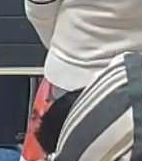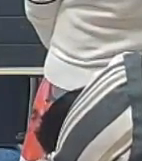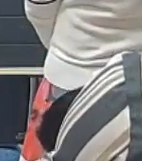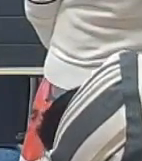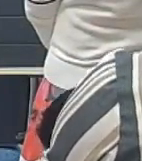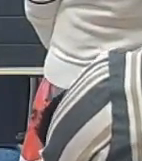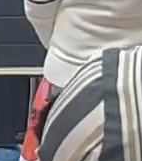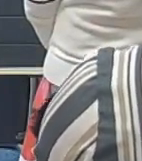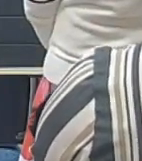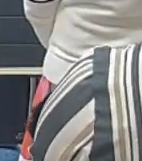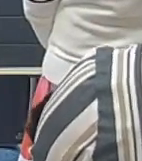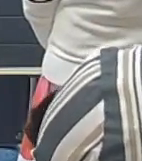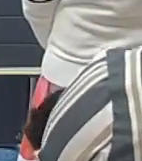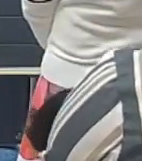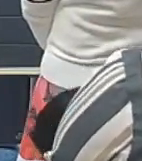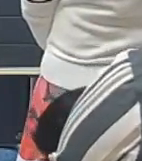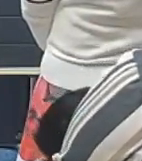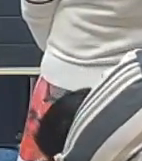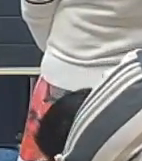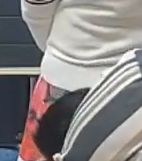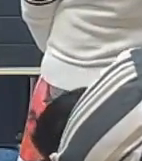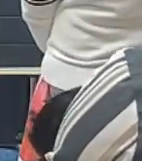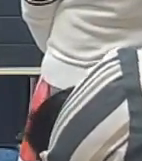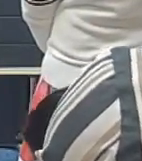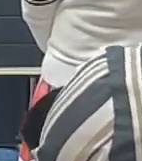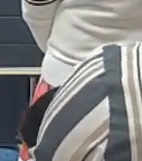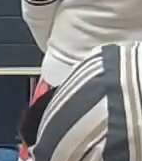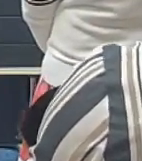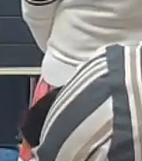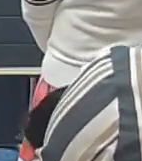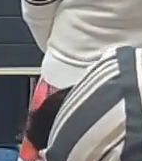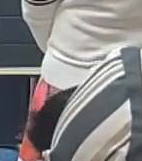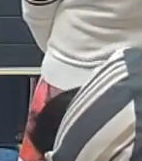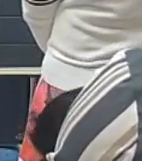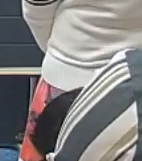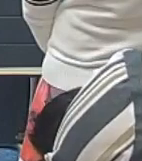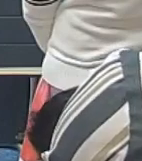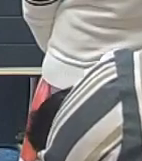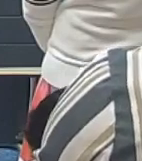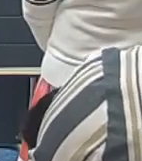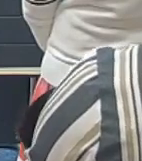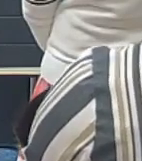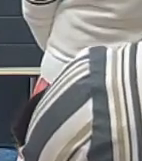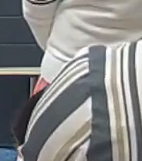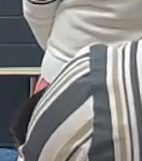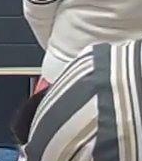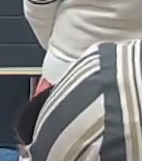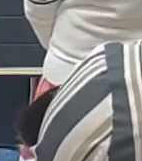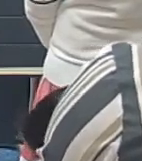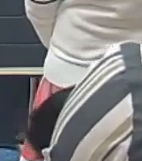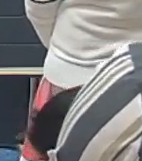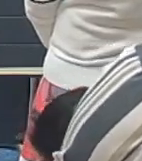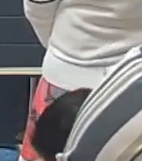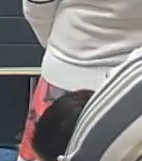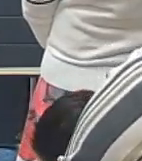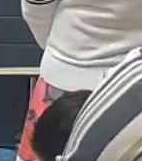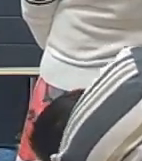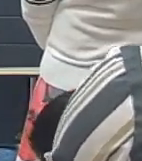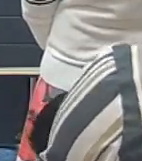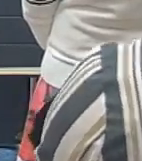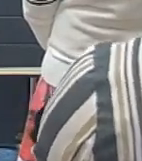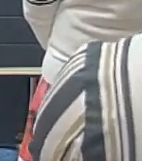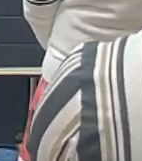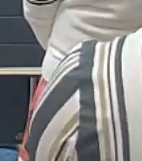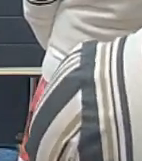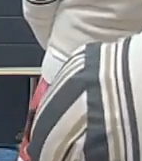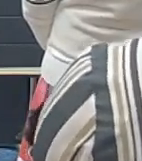We pray for the precious blood of Jesus as we introduce before you whatever she is, Stephanie, and